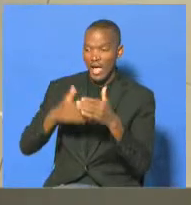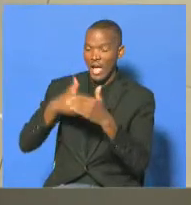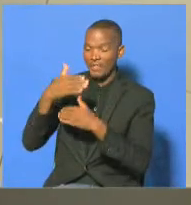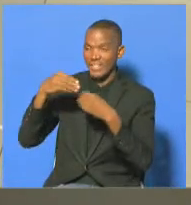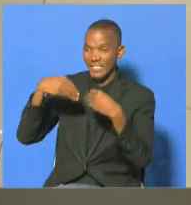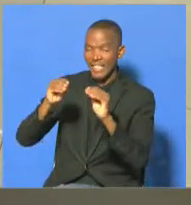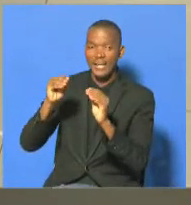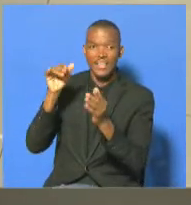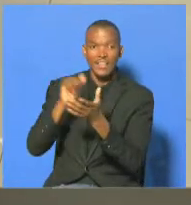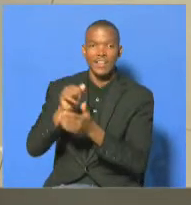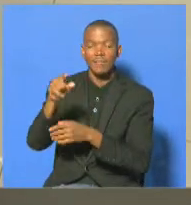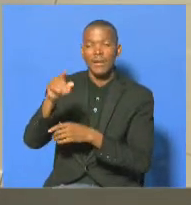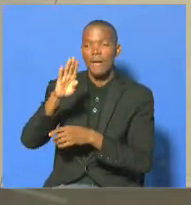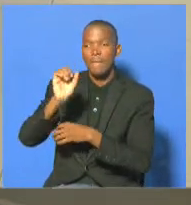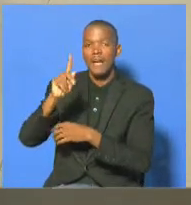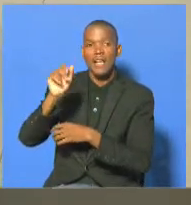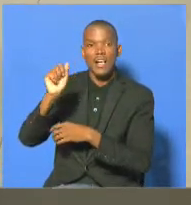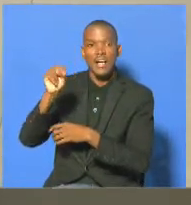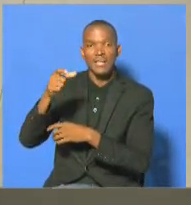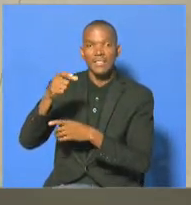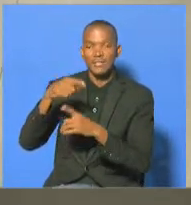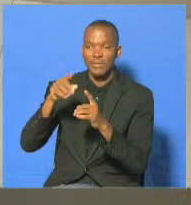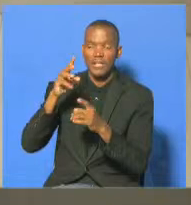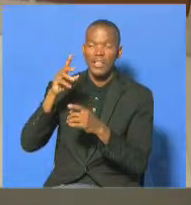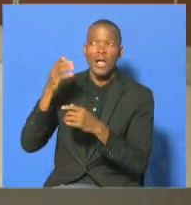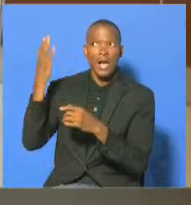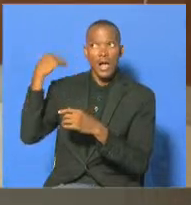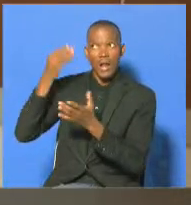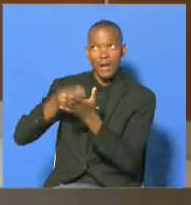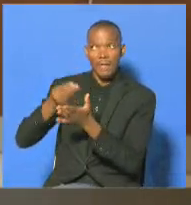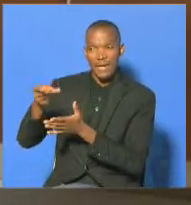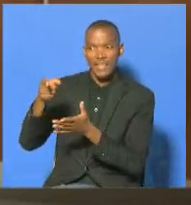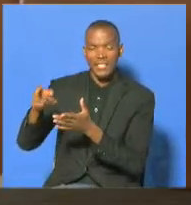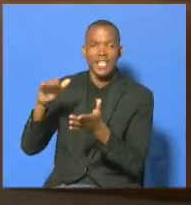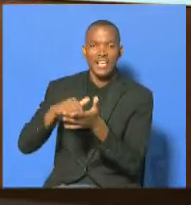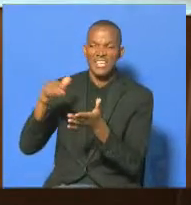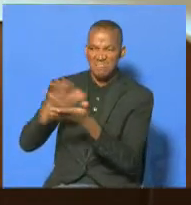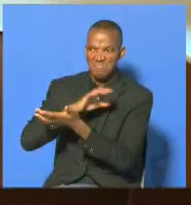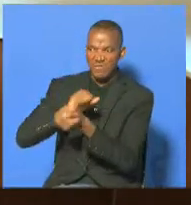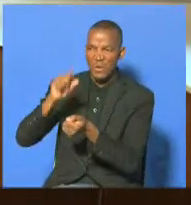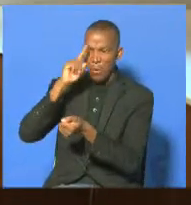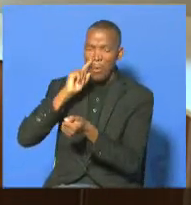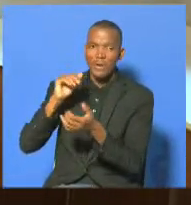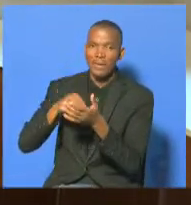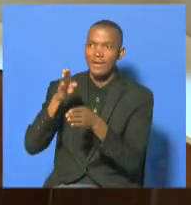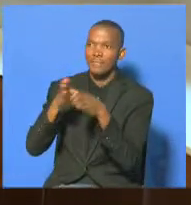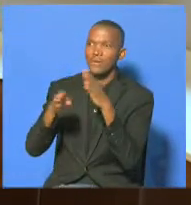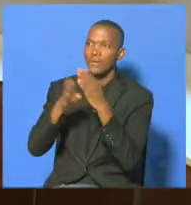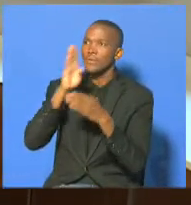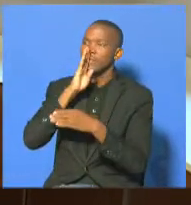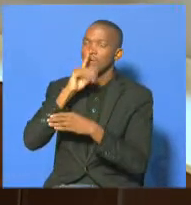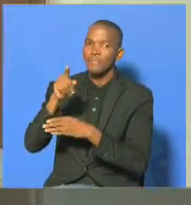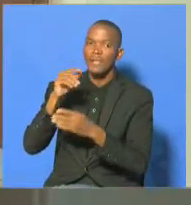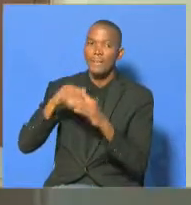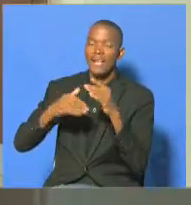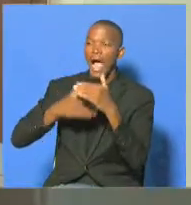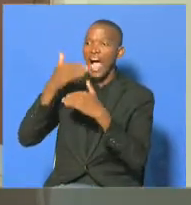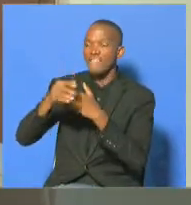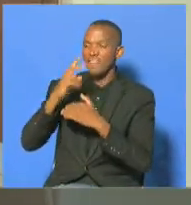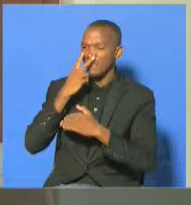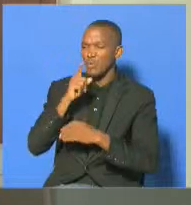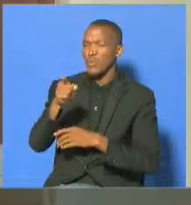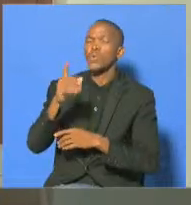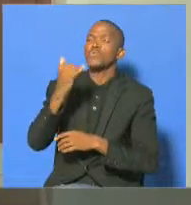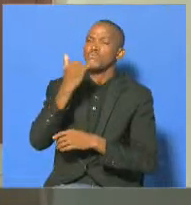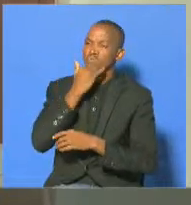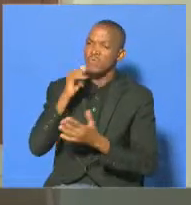plot, Bakansereze then demolished the house he found and built a new one. After being found guilty of